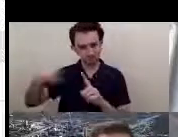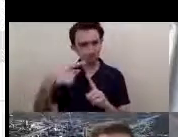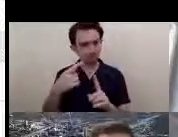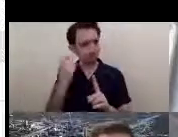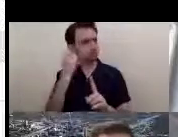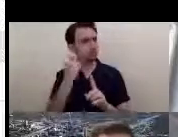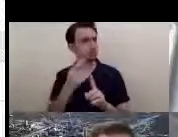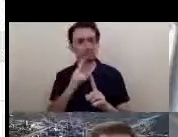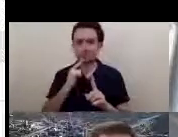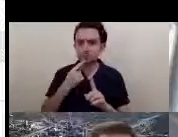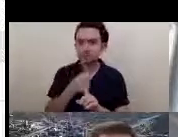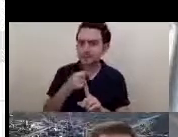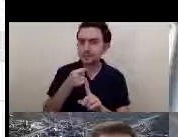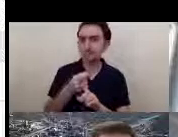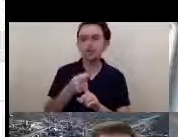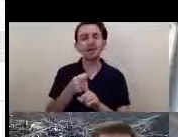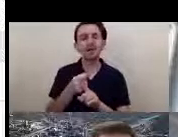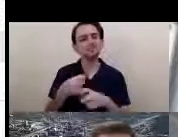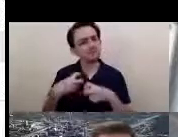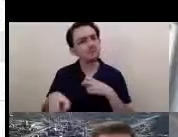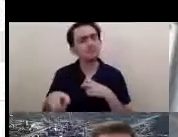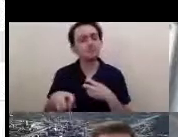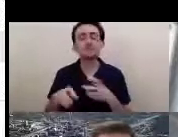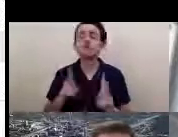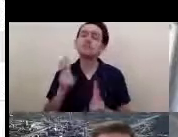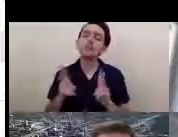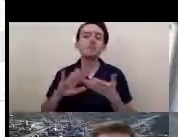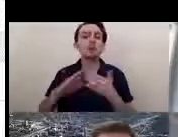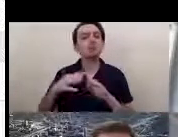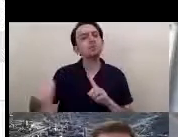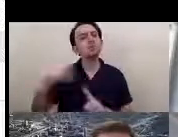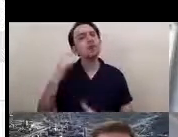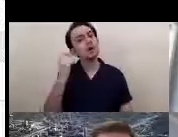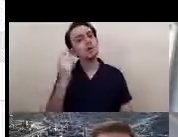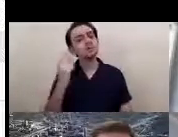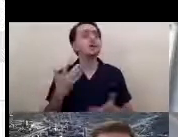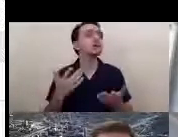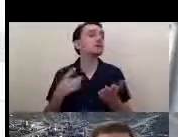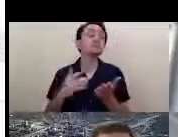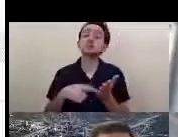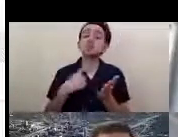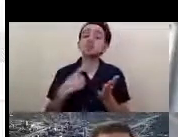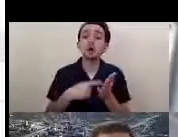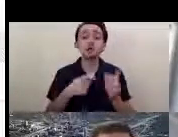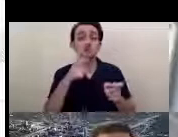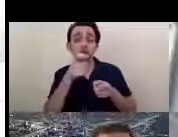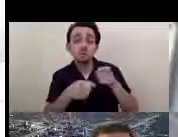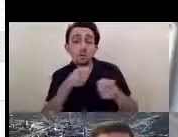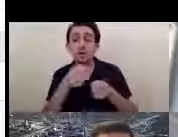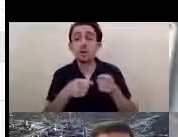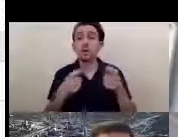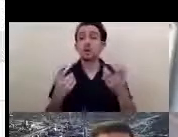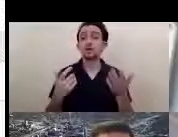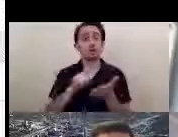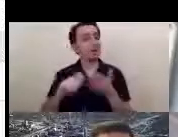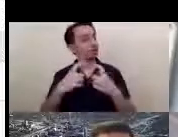are patrons of the arts, whatever that means. It might mean that they're a person of vast resources and they write checks and they are supportive, or